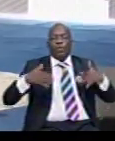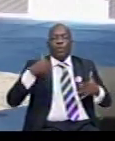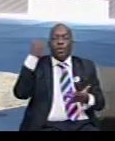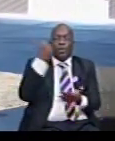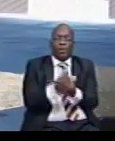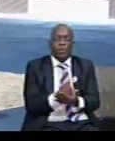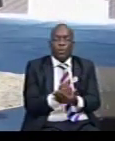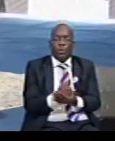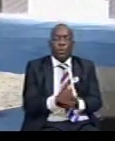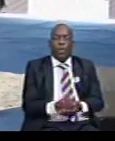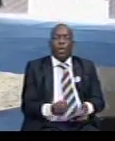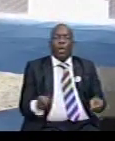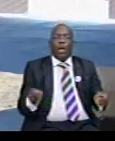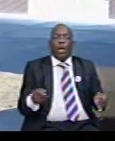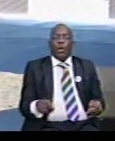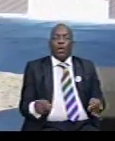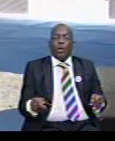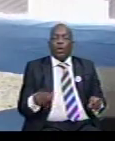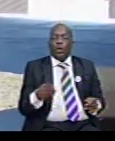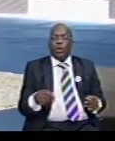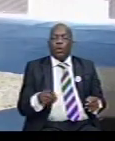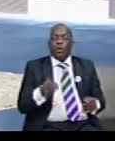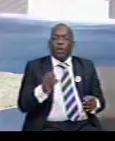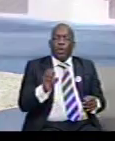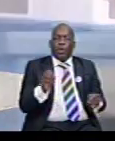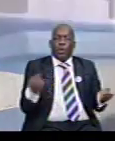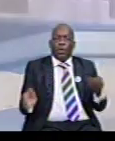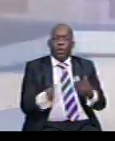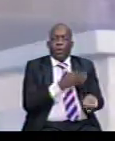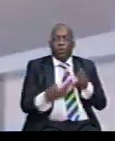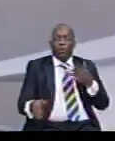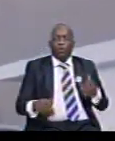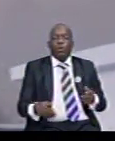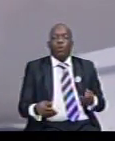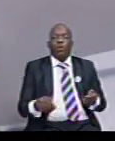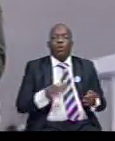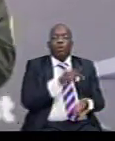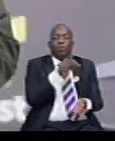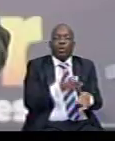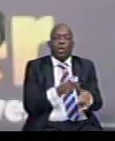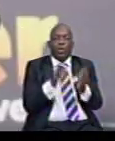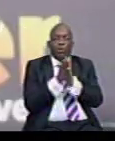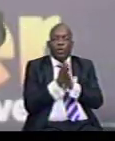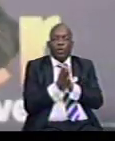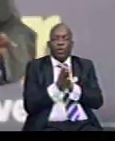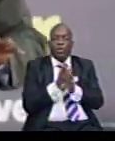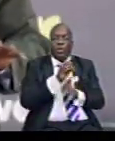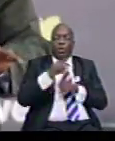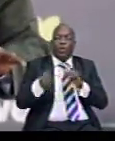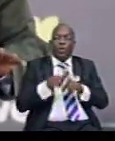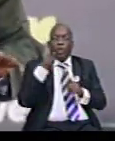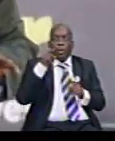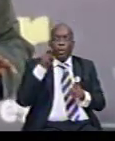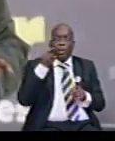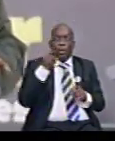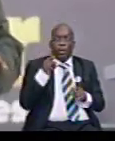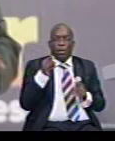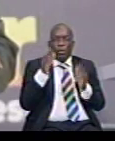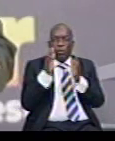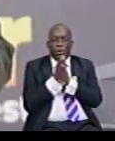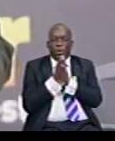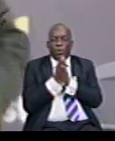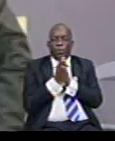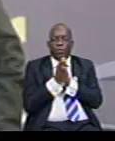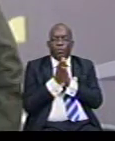Peter. When he prayed, God answered. When he touched people,